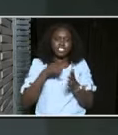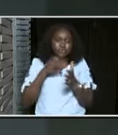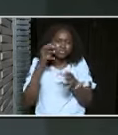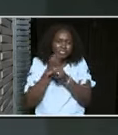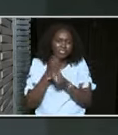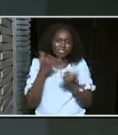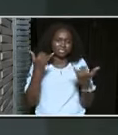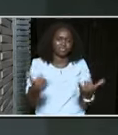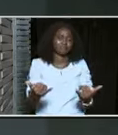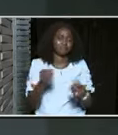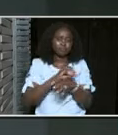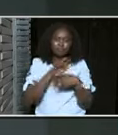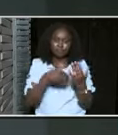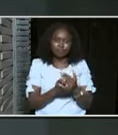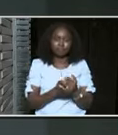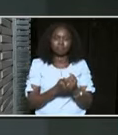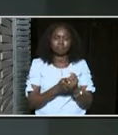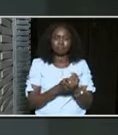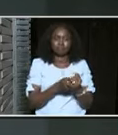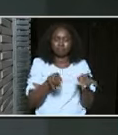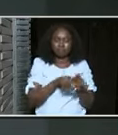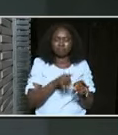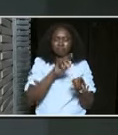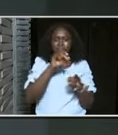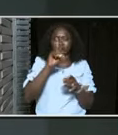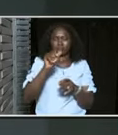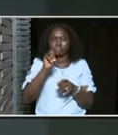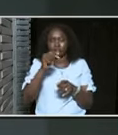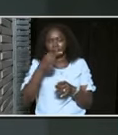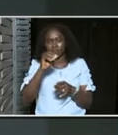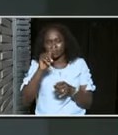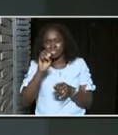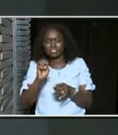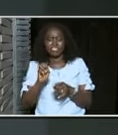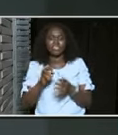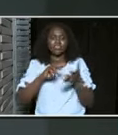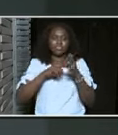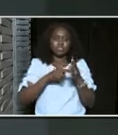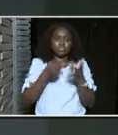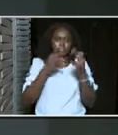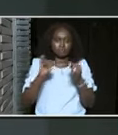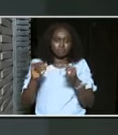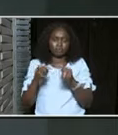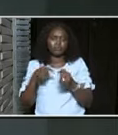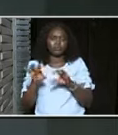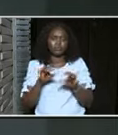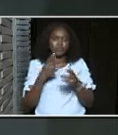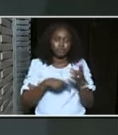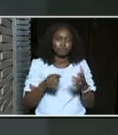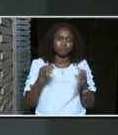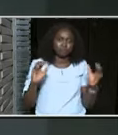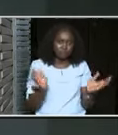the Dangote refinery is coming on board. We will do whatever it takes to encourage